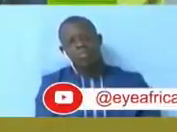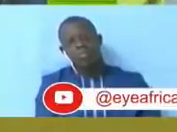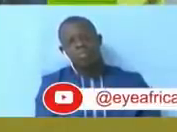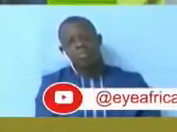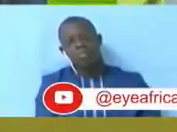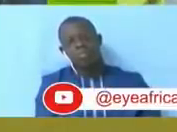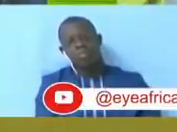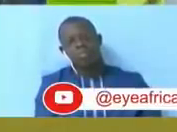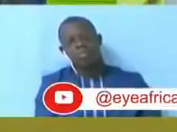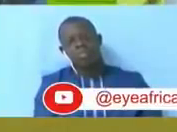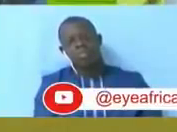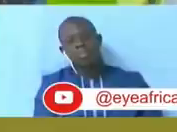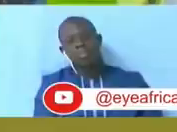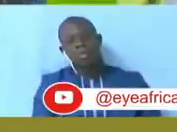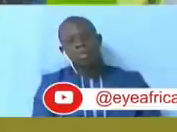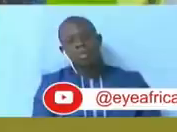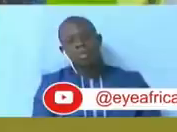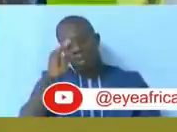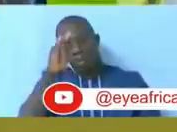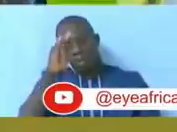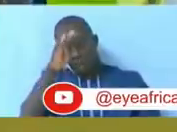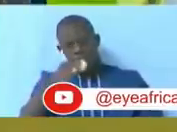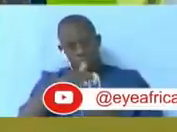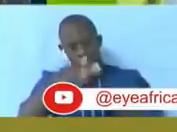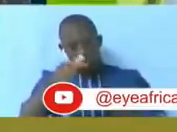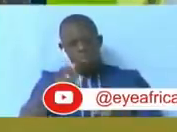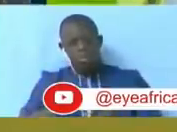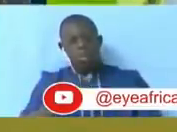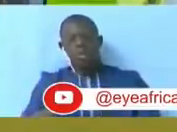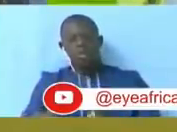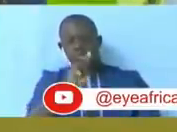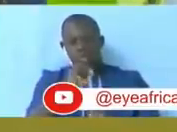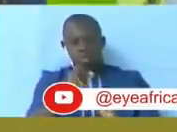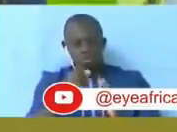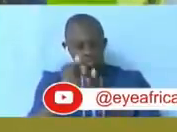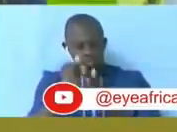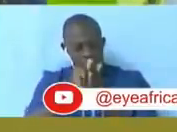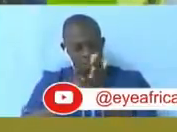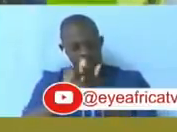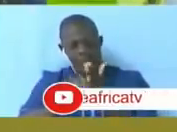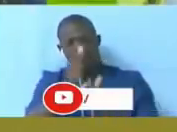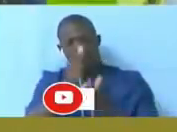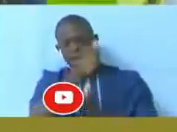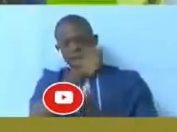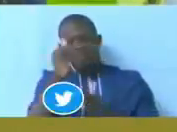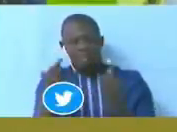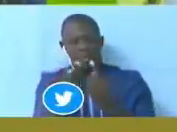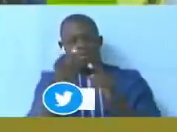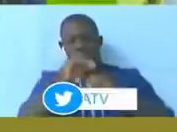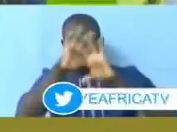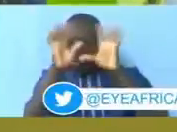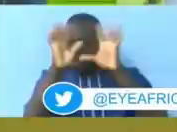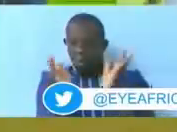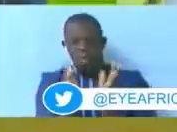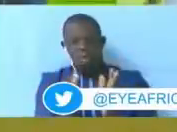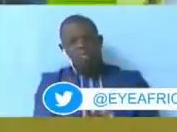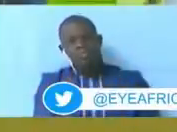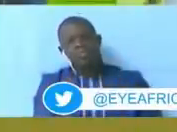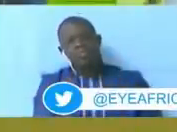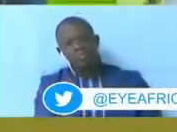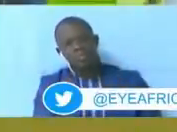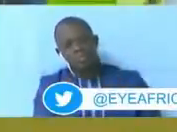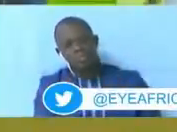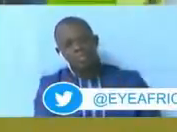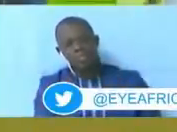I must say you have summarized it all. Baraka bake mba fola ko yekumoni ya fole ya suti andile ya fo.